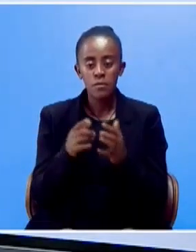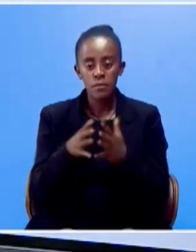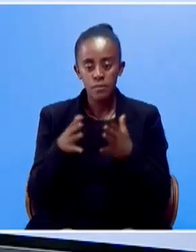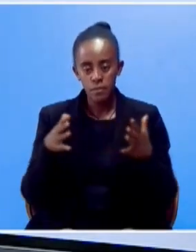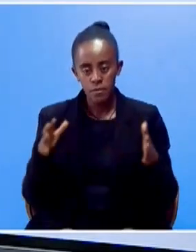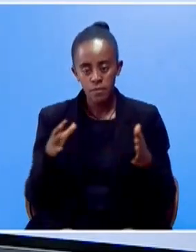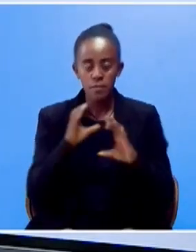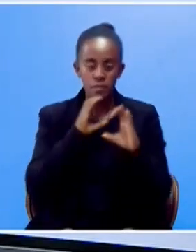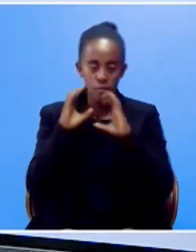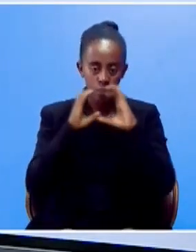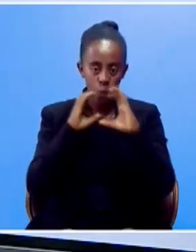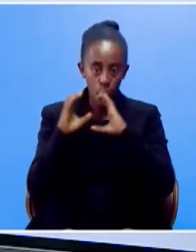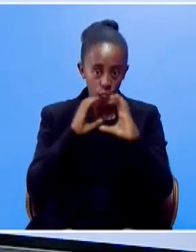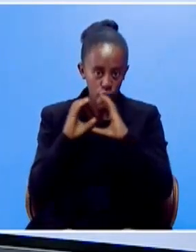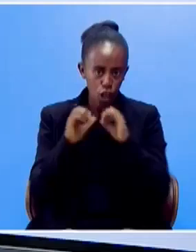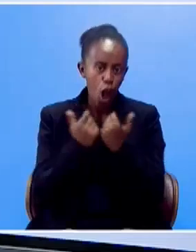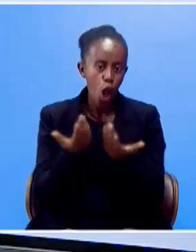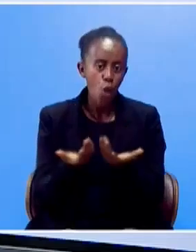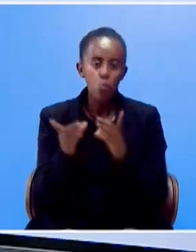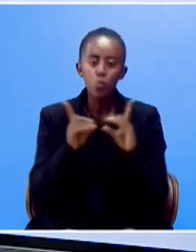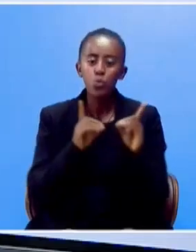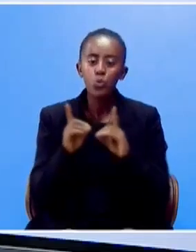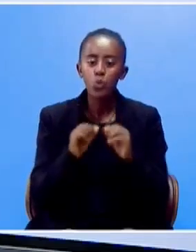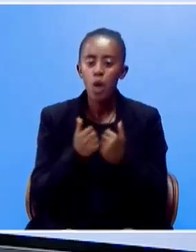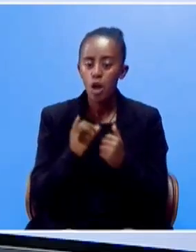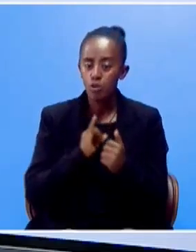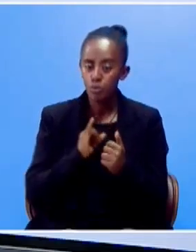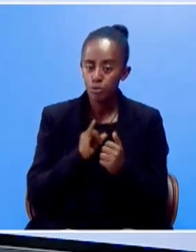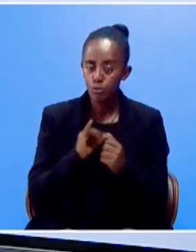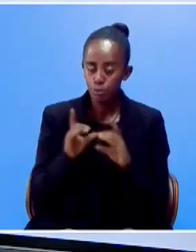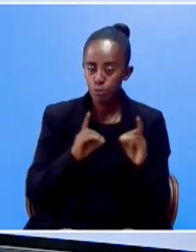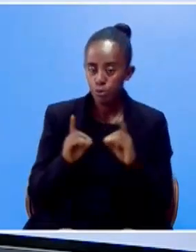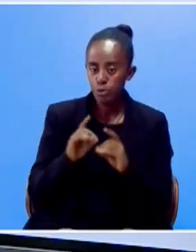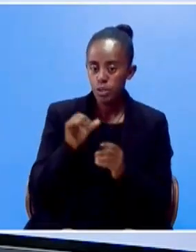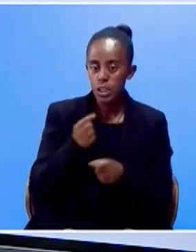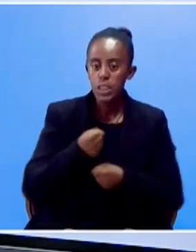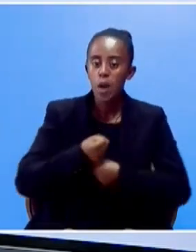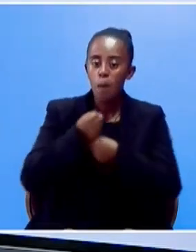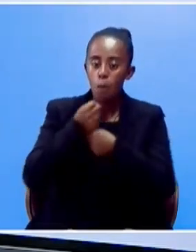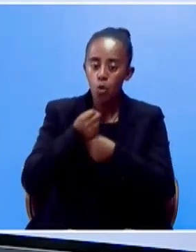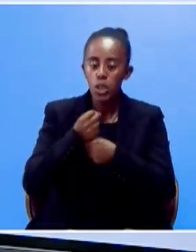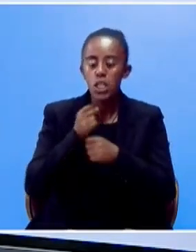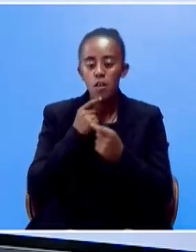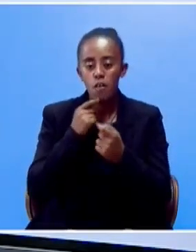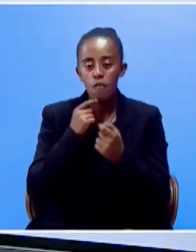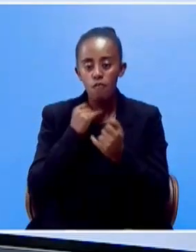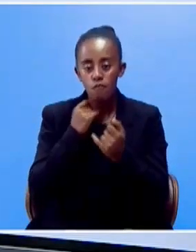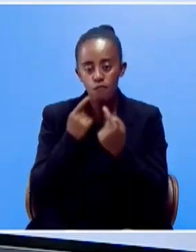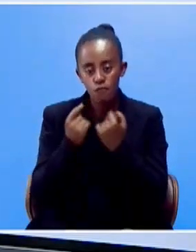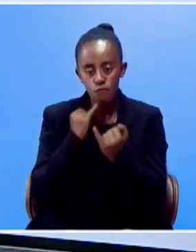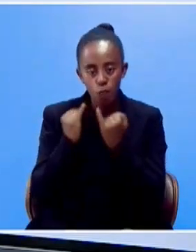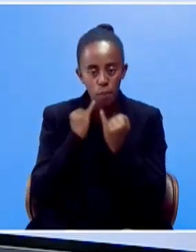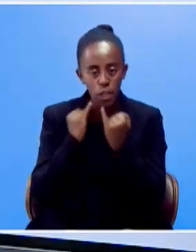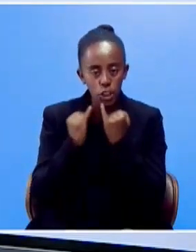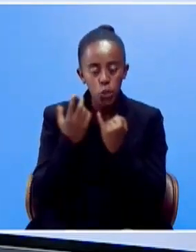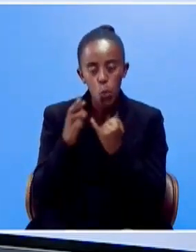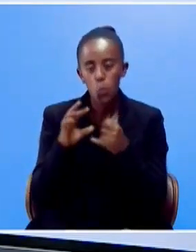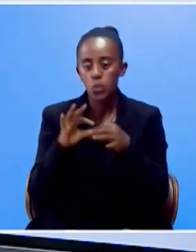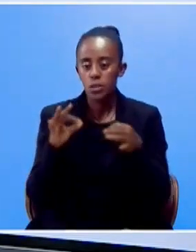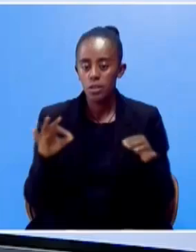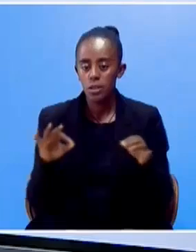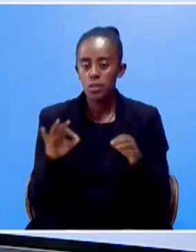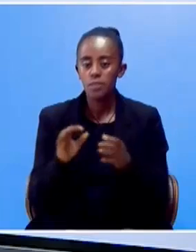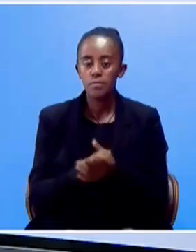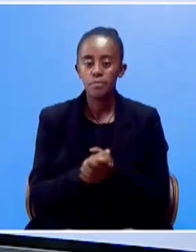my communication. How do I do that? I give a supporting information or a supporting sentence. What is